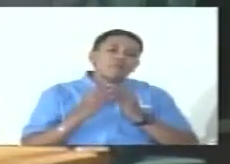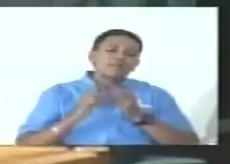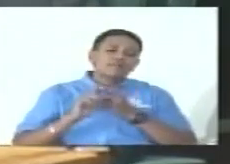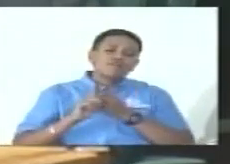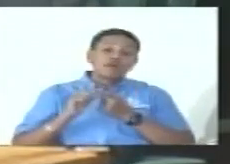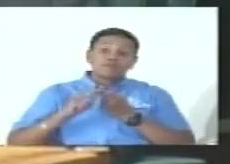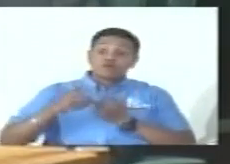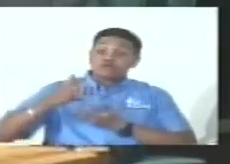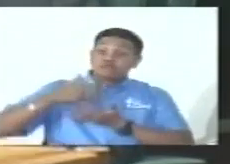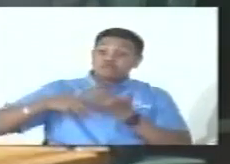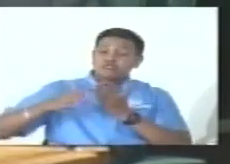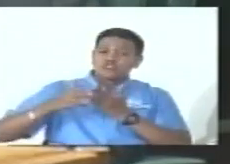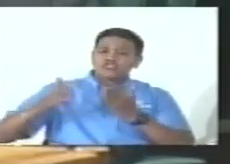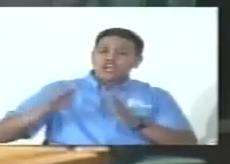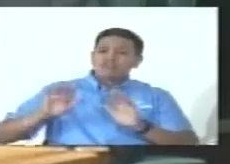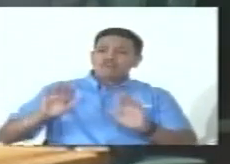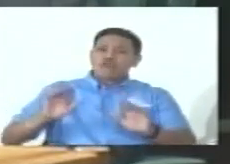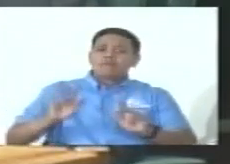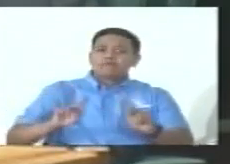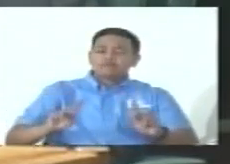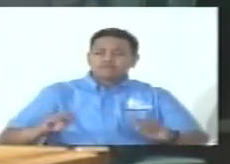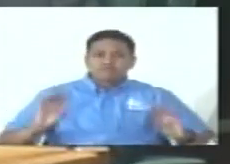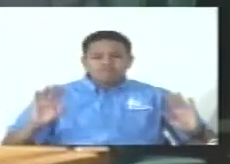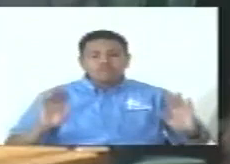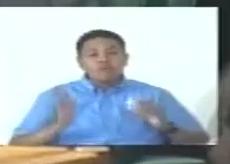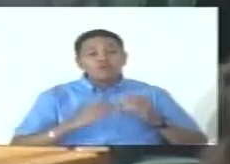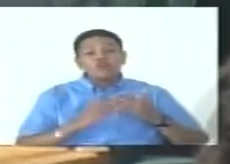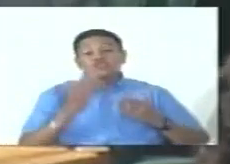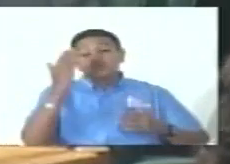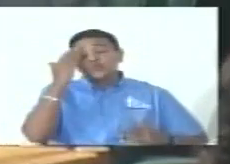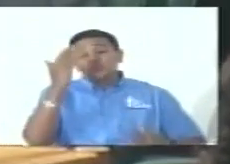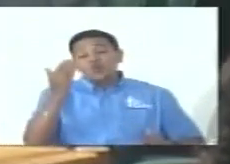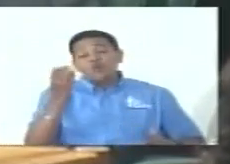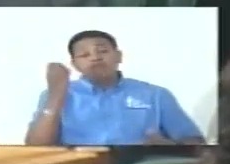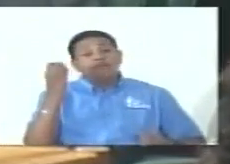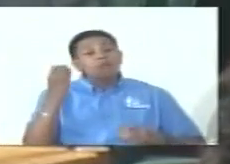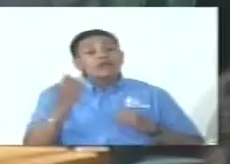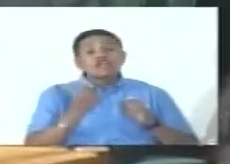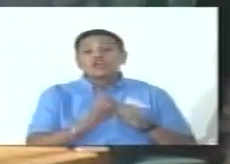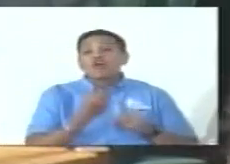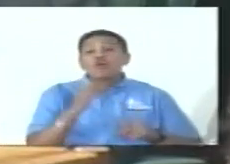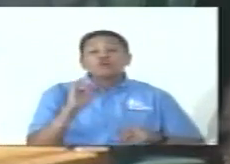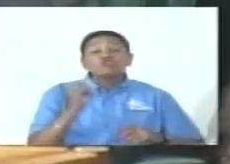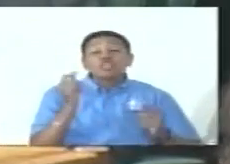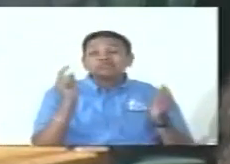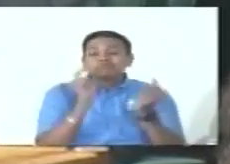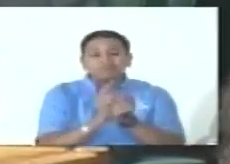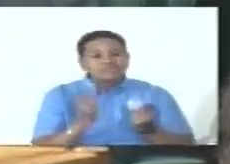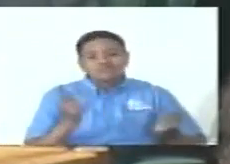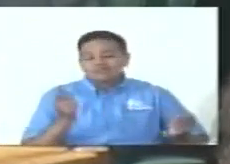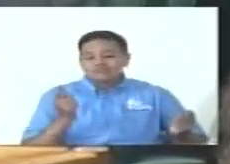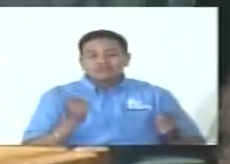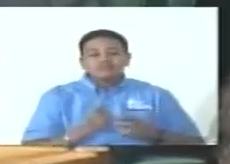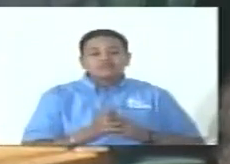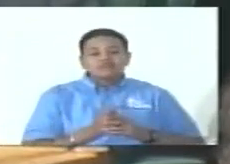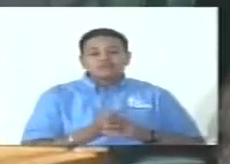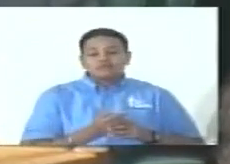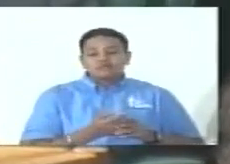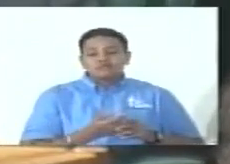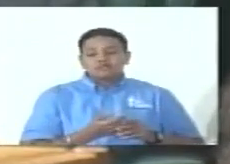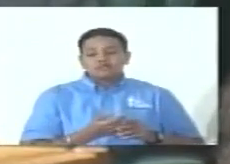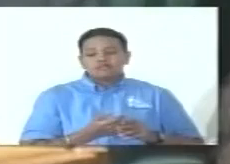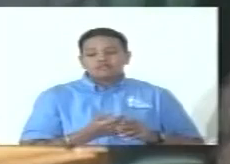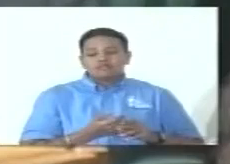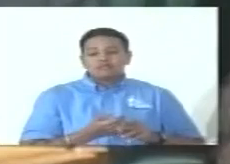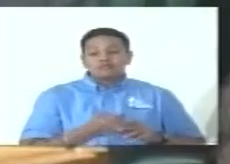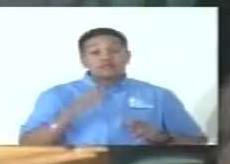associates, and in general, to her people, whether she knew them for many years or had just met them. President, I will not be much longer. Much